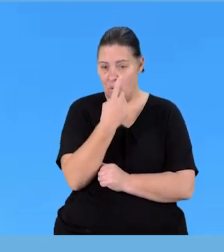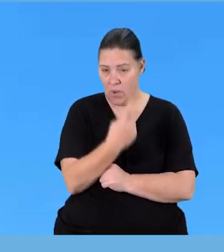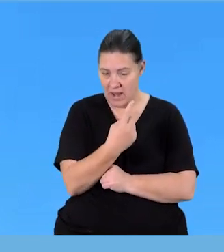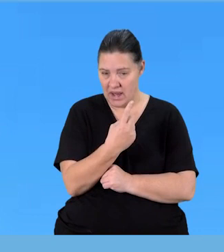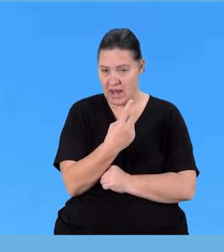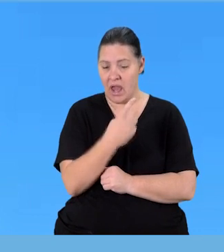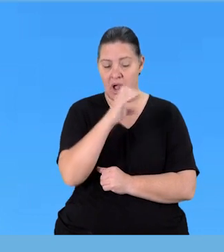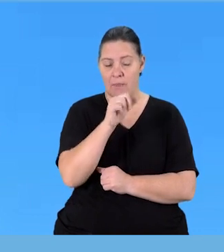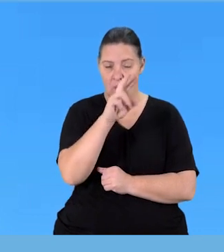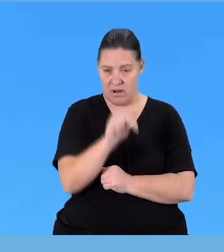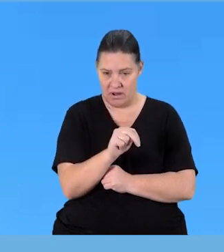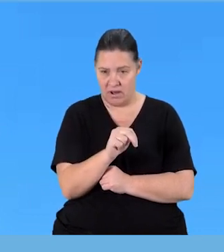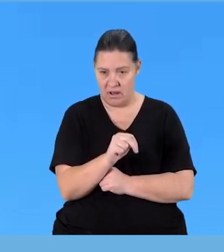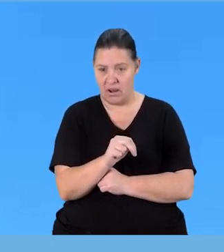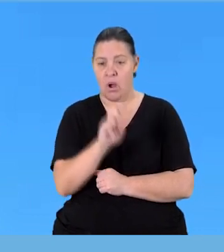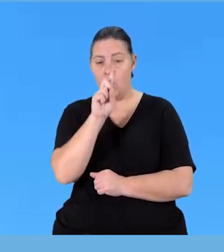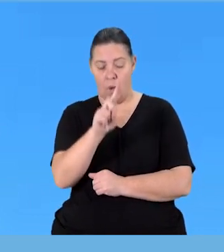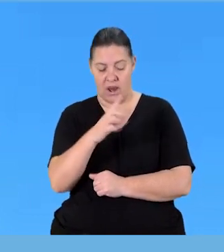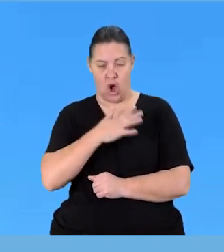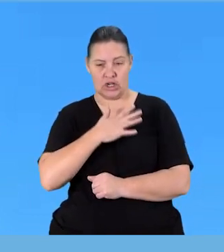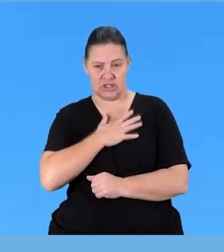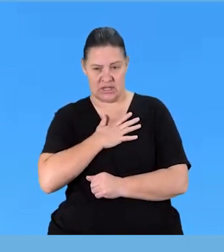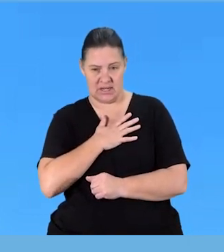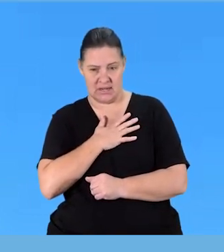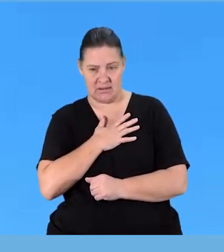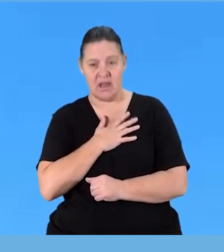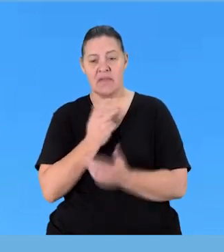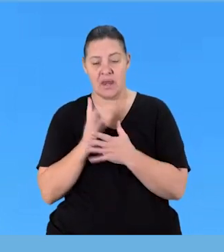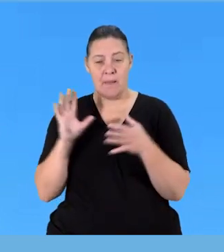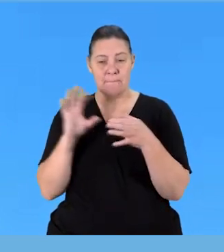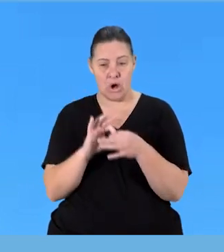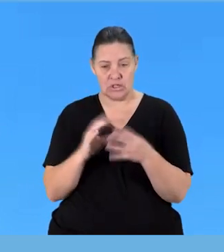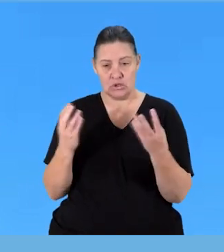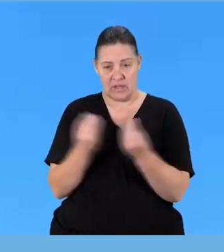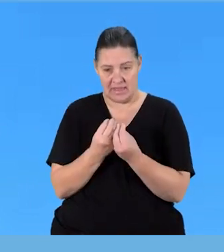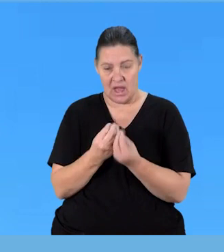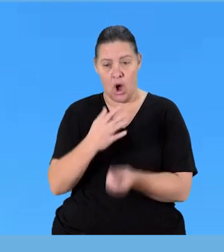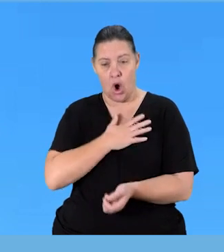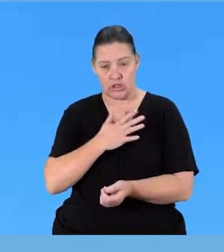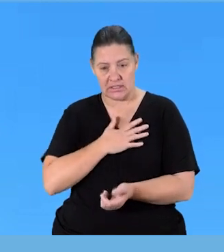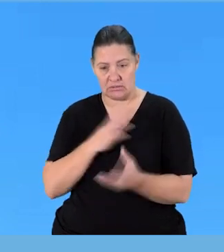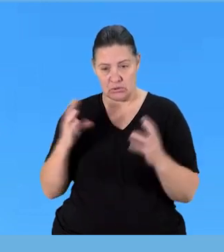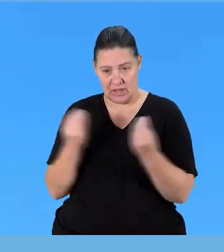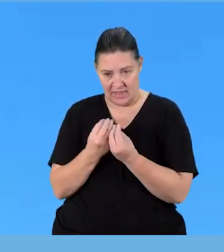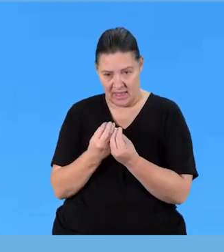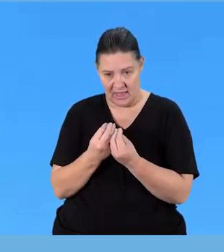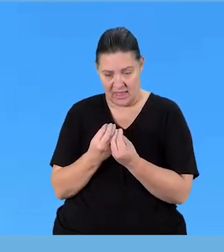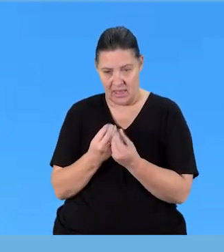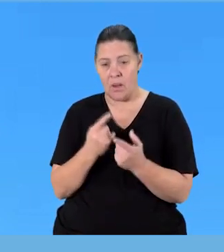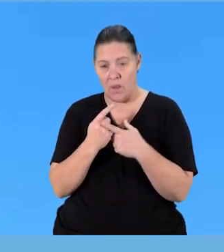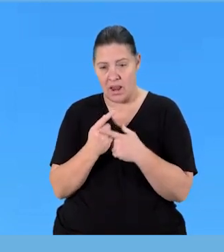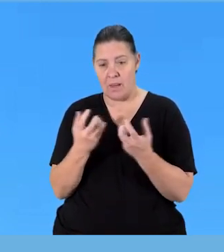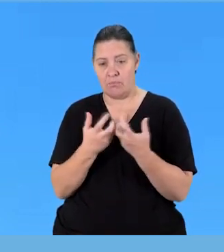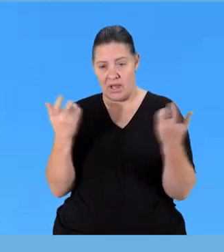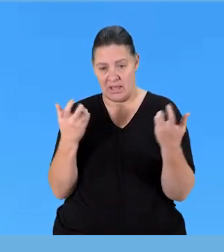have one atom of carbon and one oxygen molecule. Then the bonds that are holding the two oxygen atoms together